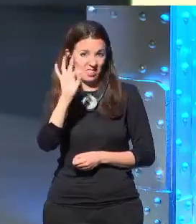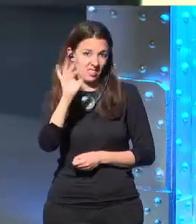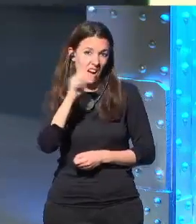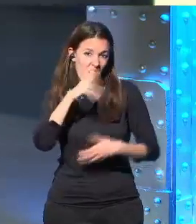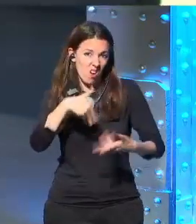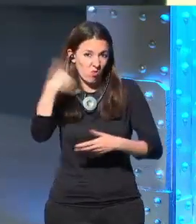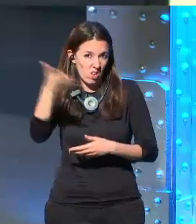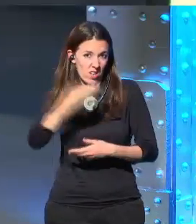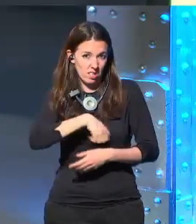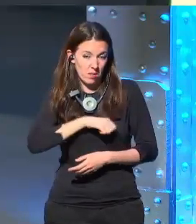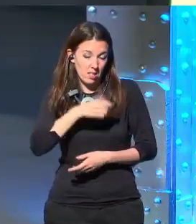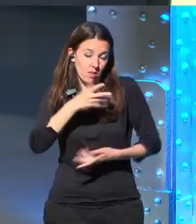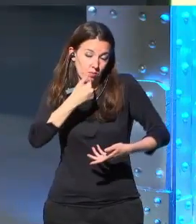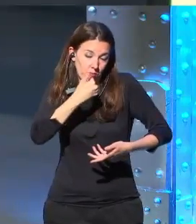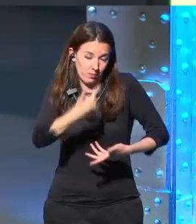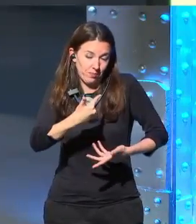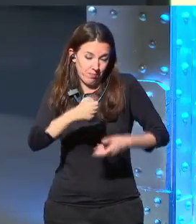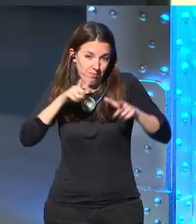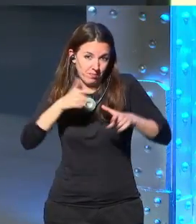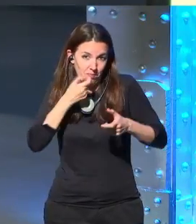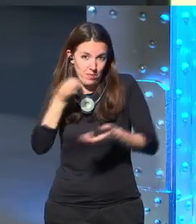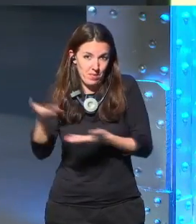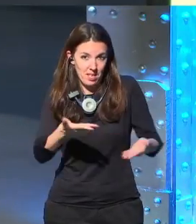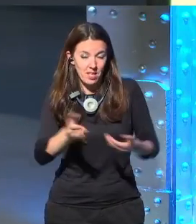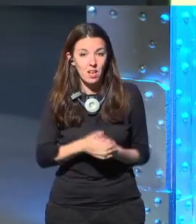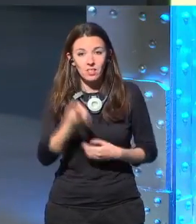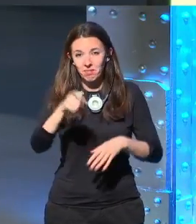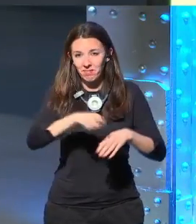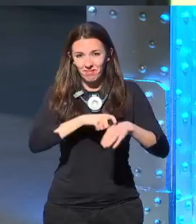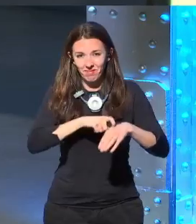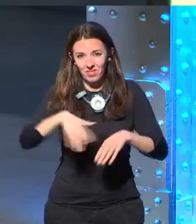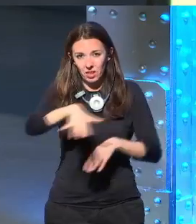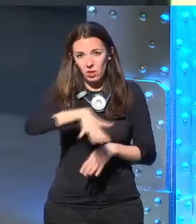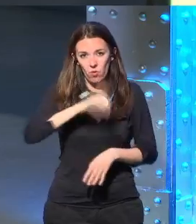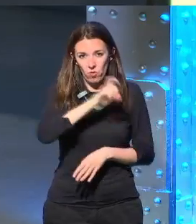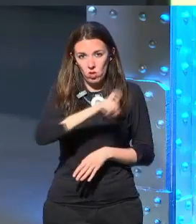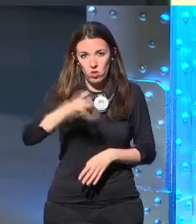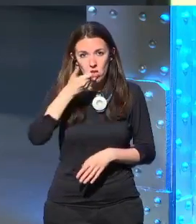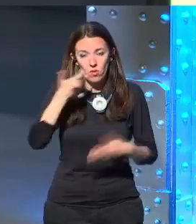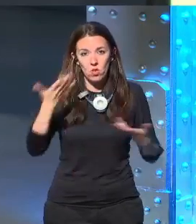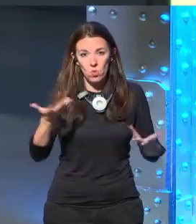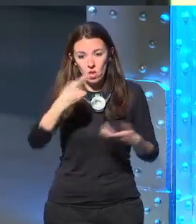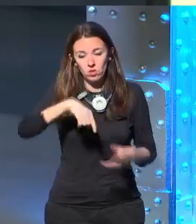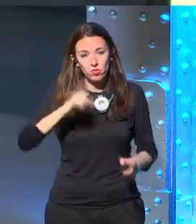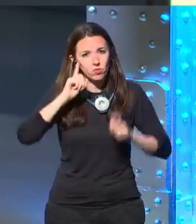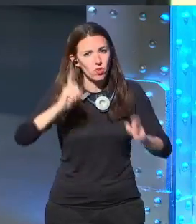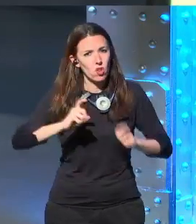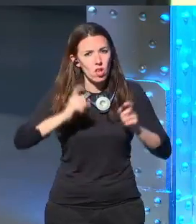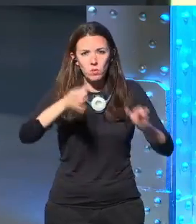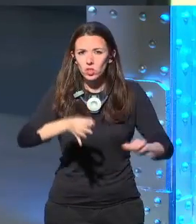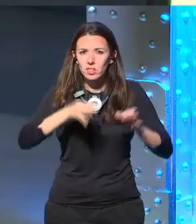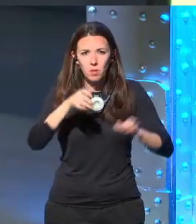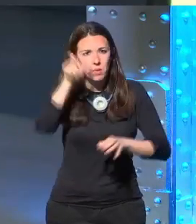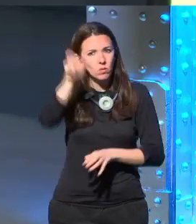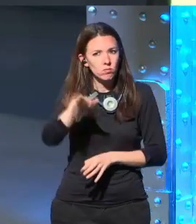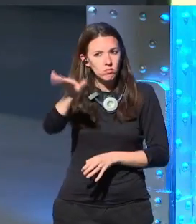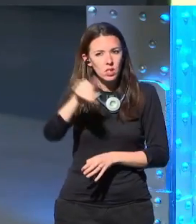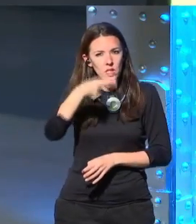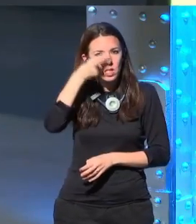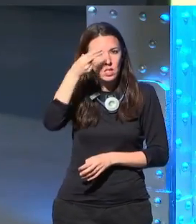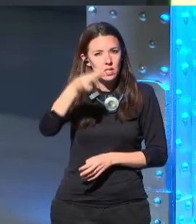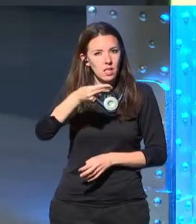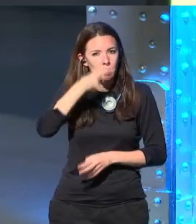is not in Spain, I welcome you. Now, one of the features of this space here is that we make